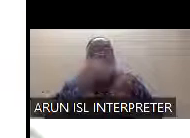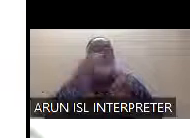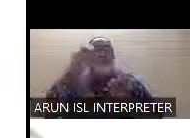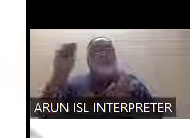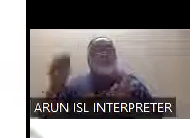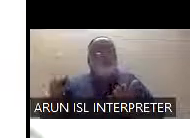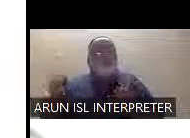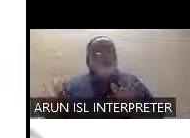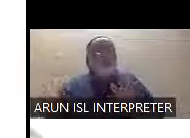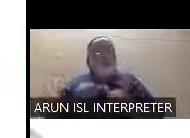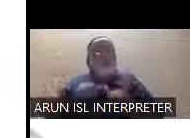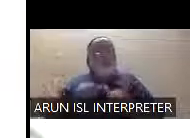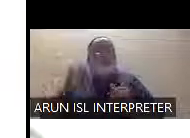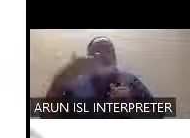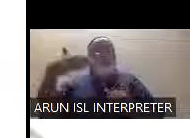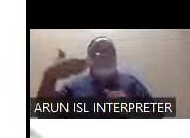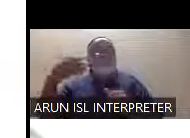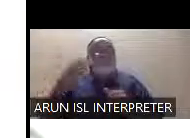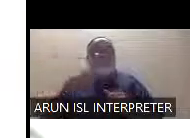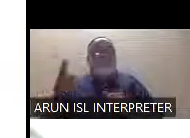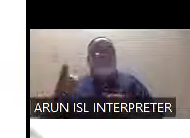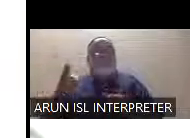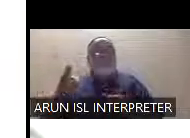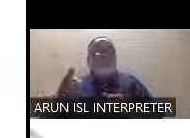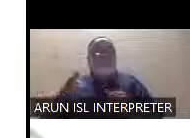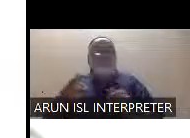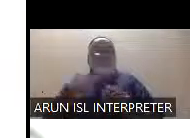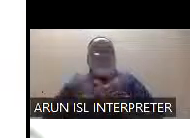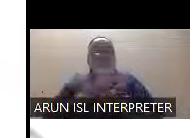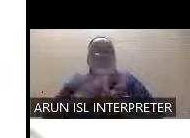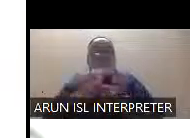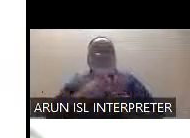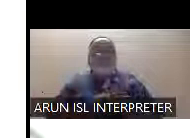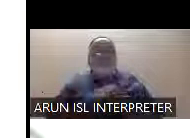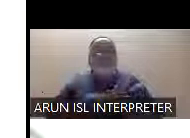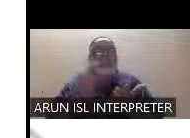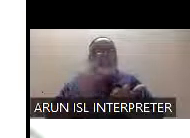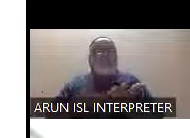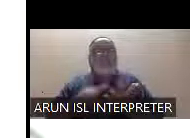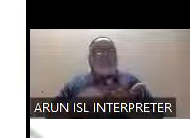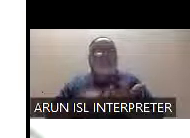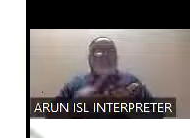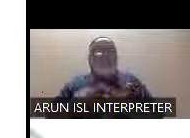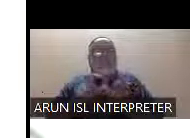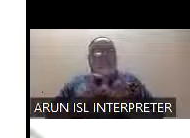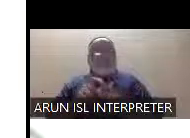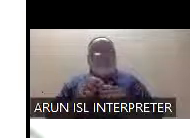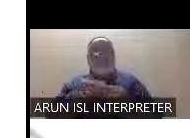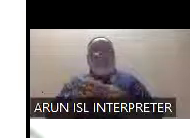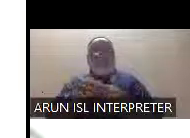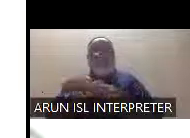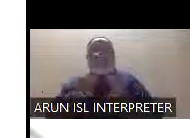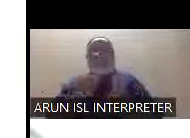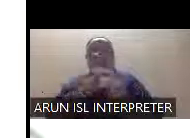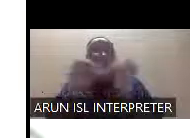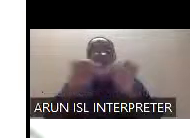first guideline, harmonized guidelines and space standards mentioned here, is for buildings. The second, we have two